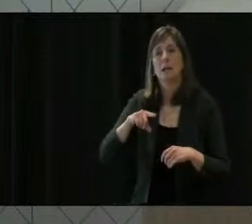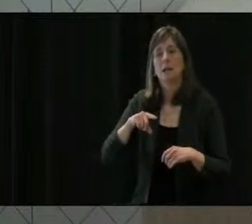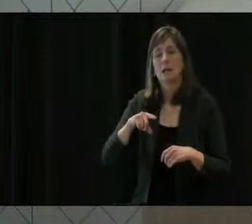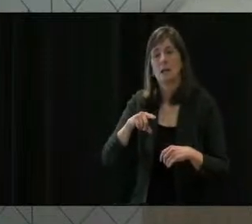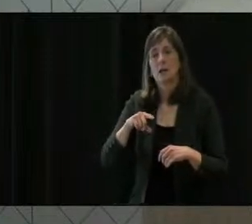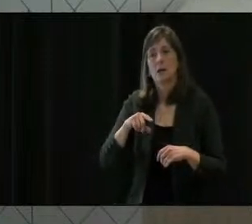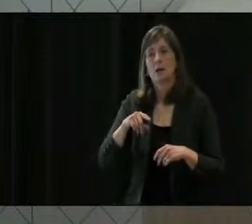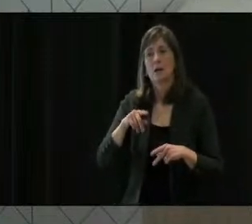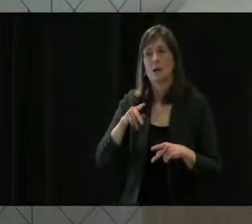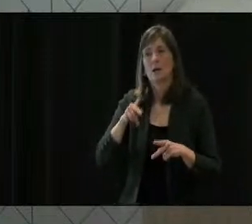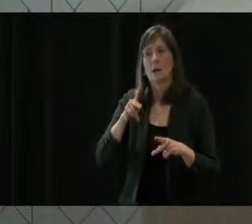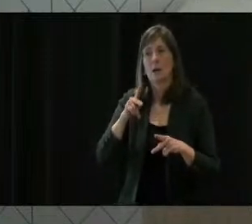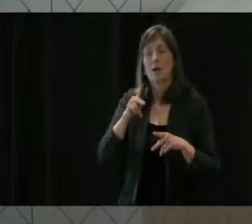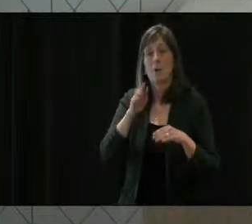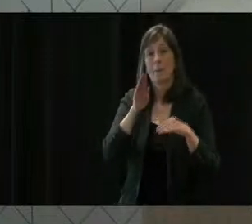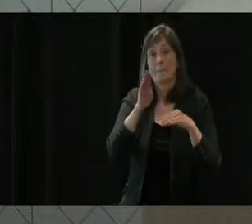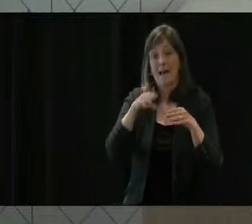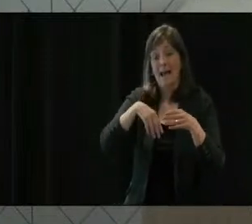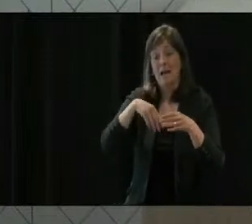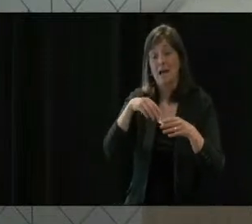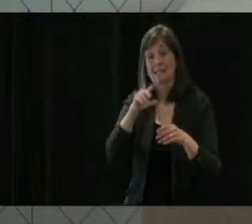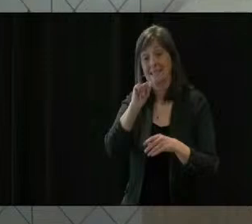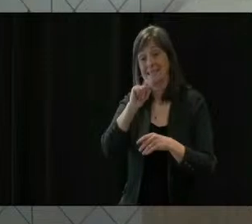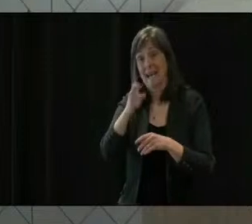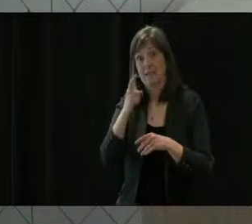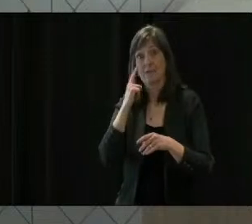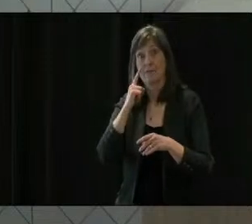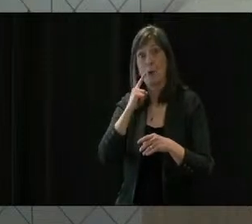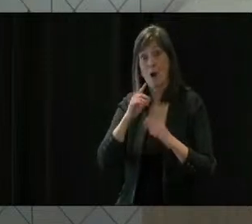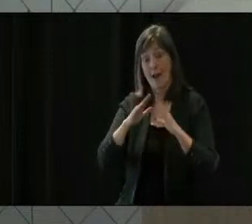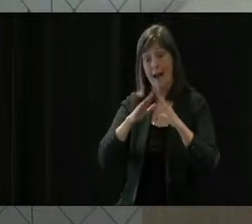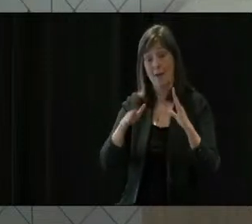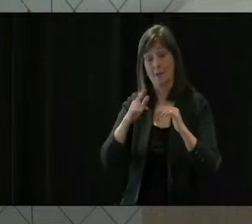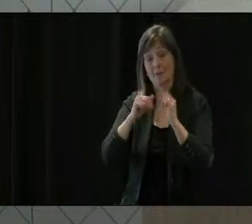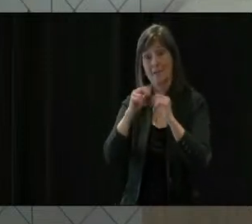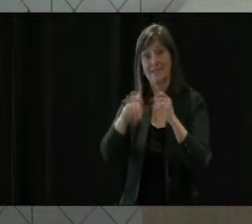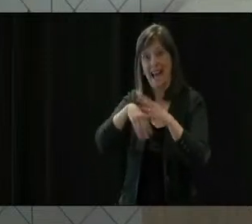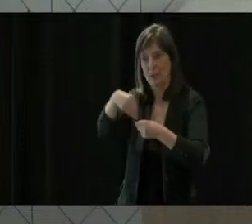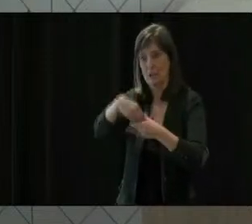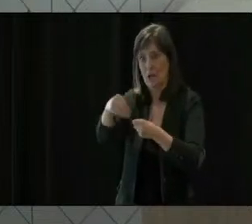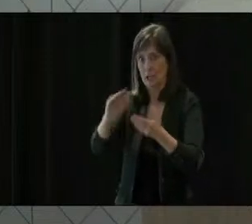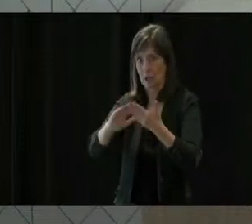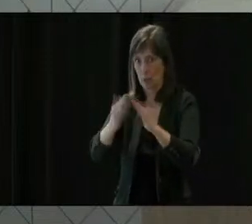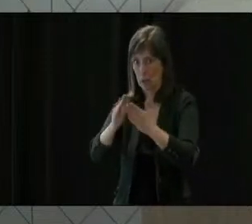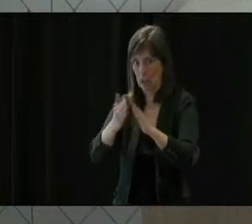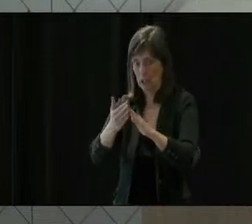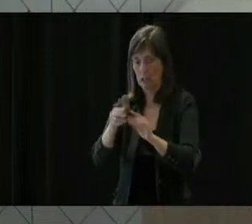residents outside of incorporated municipalities, also looking for government to reevaluate